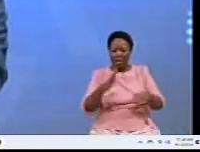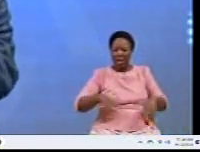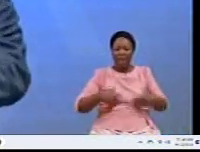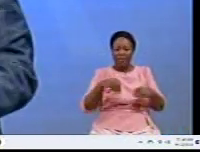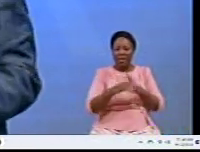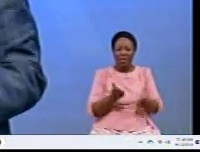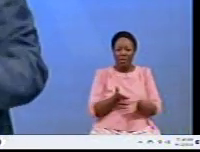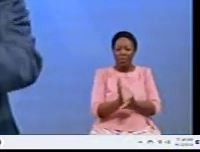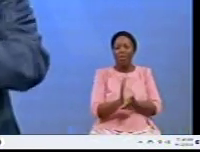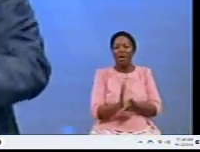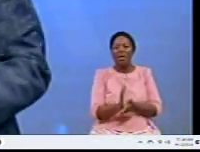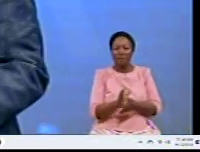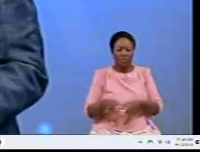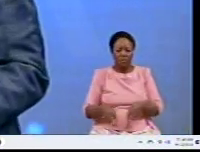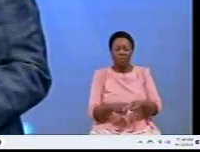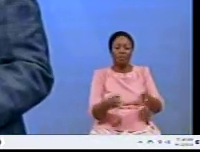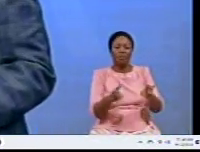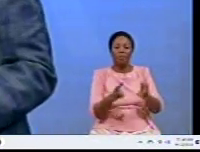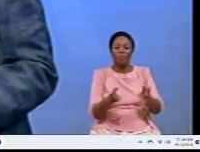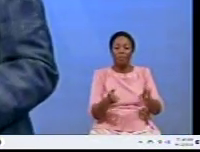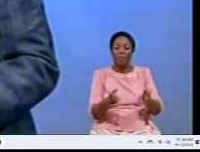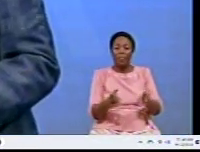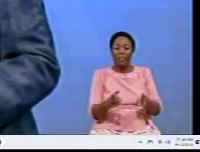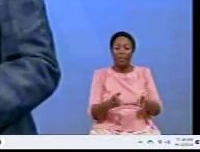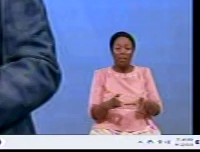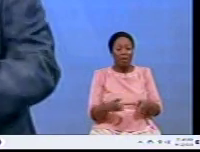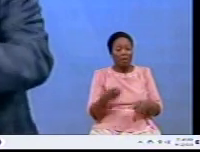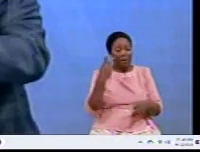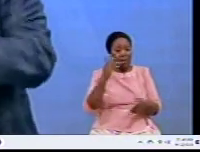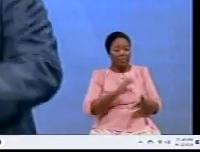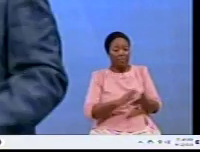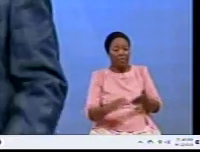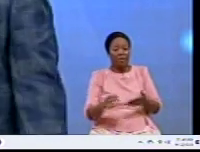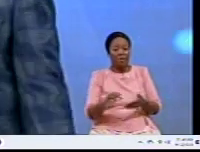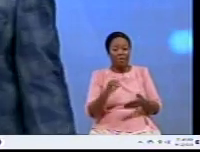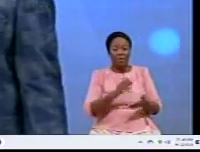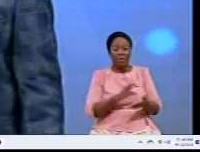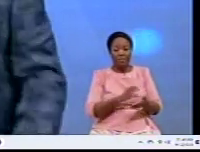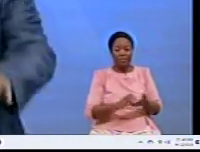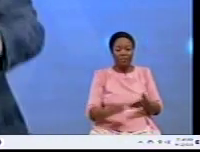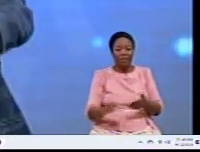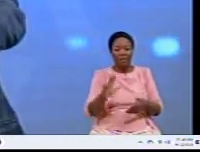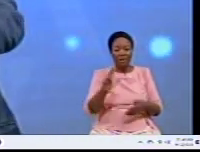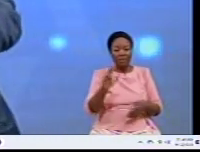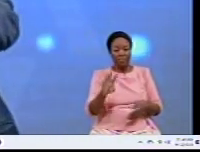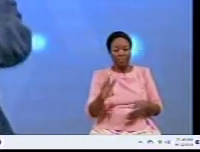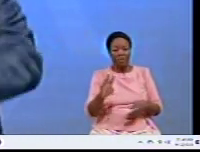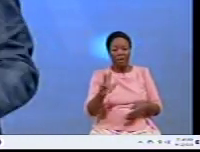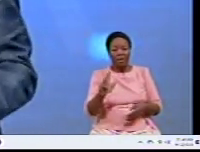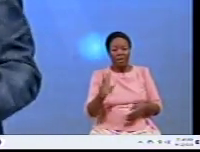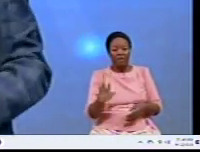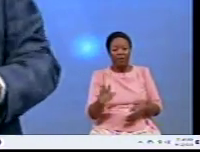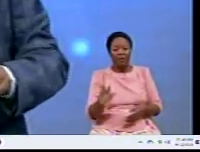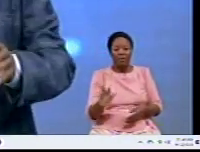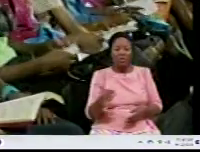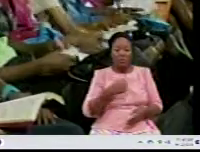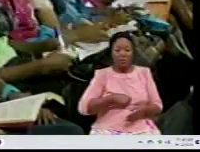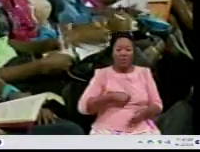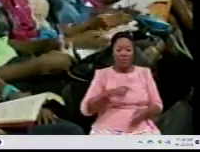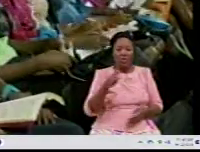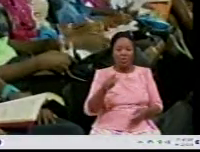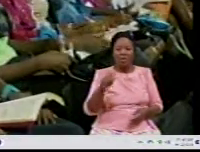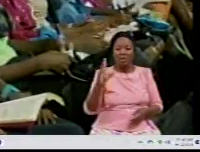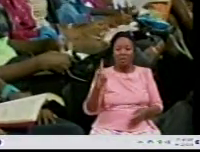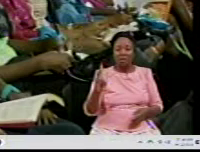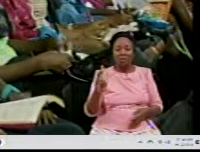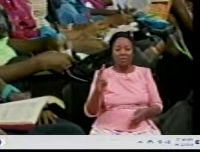right direction. Look at verse 34 there. In verse 27, it